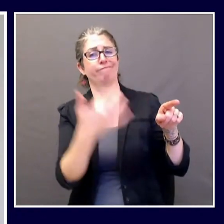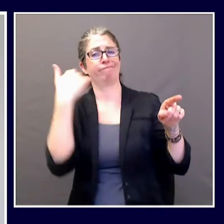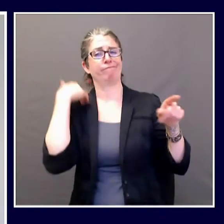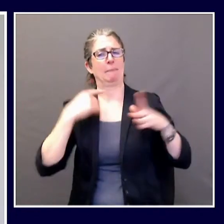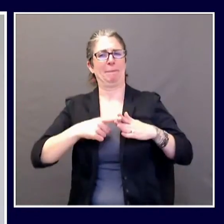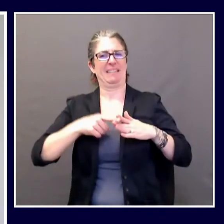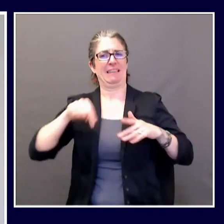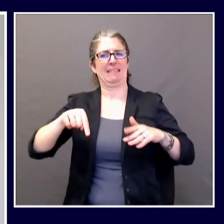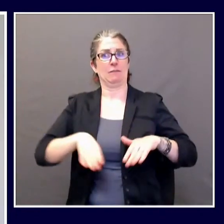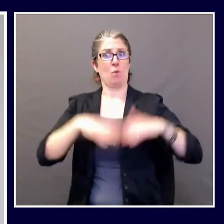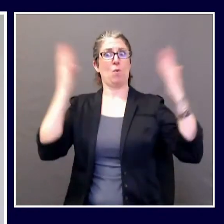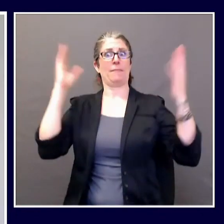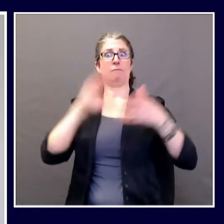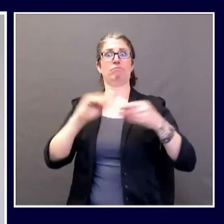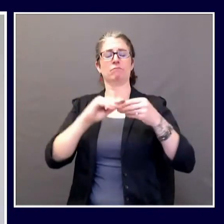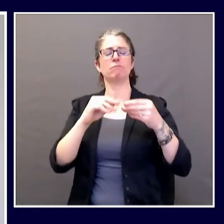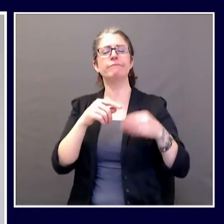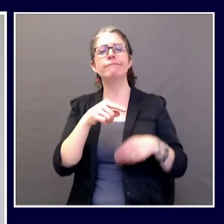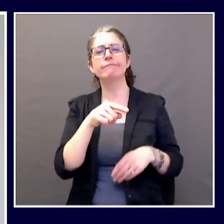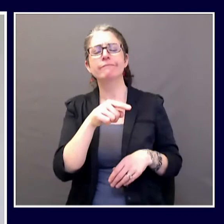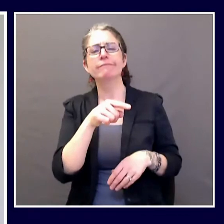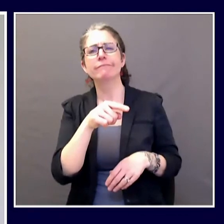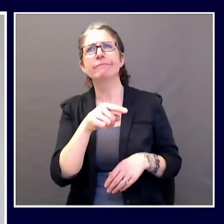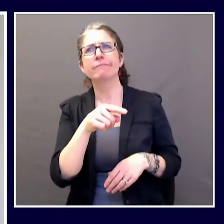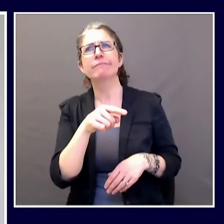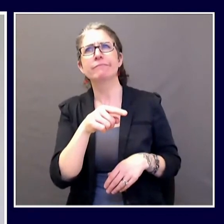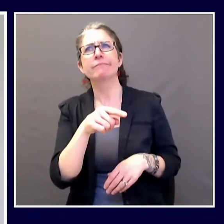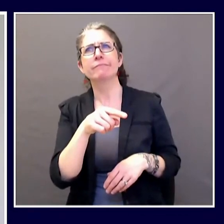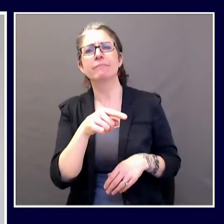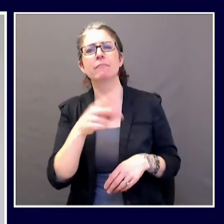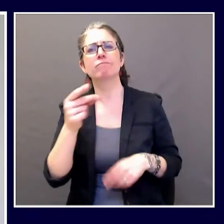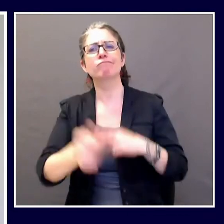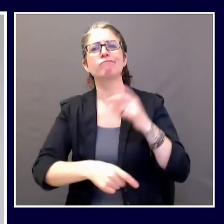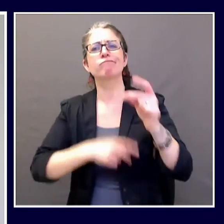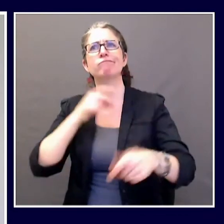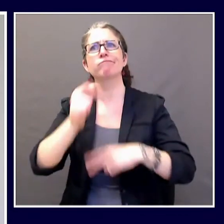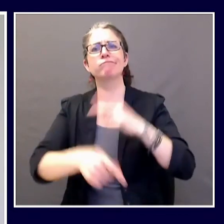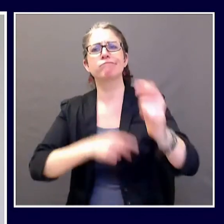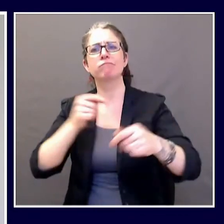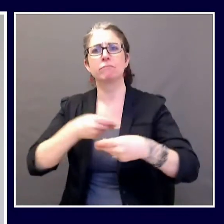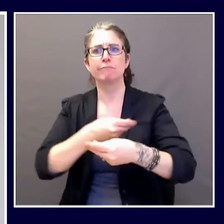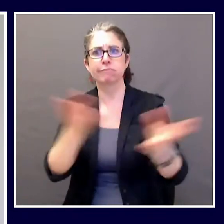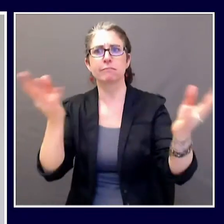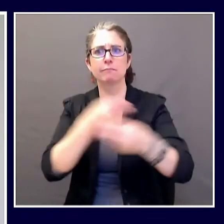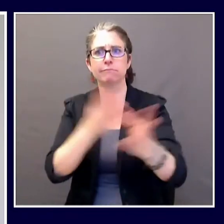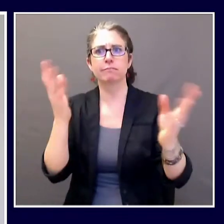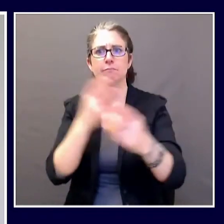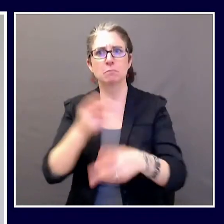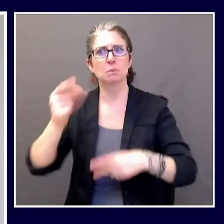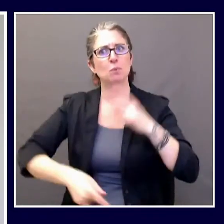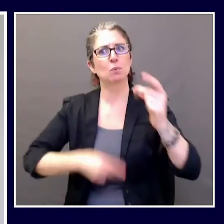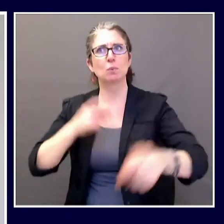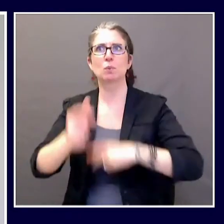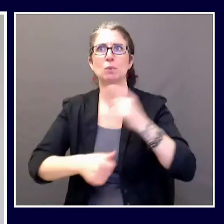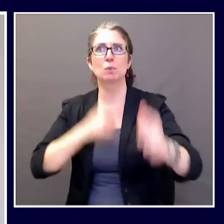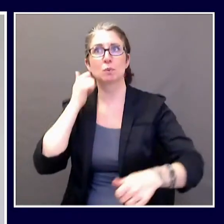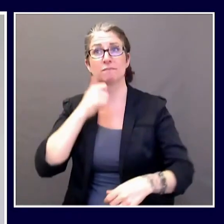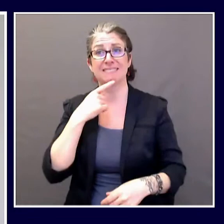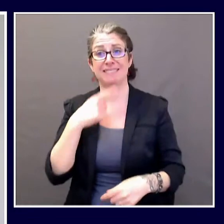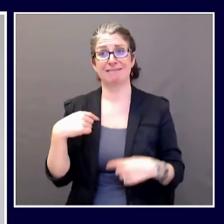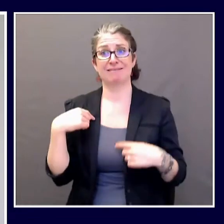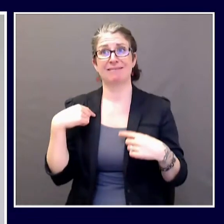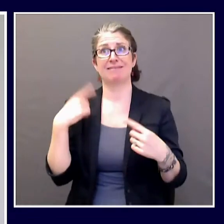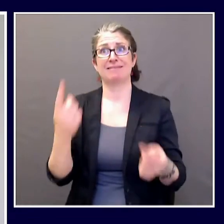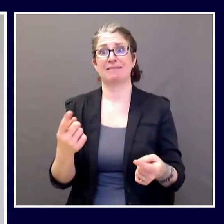we are delivering vaccine doses. Obviously, we don't have the complete data for week 13 yet, because that's this week, but